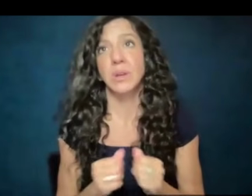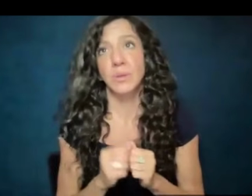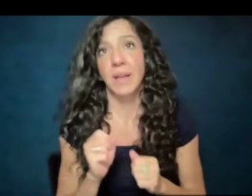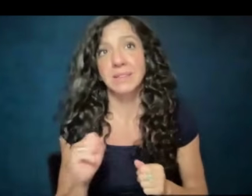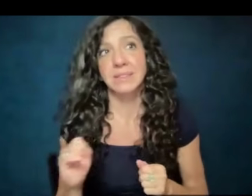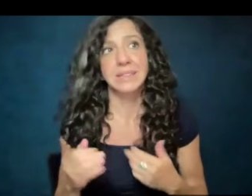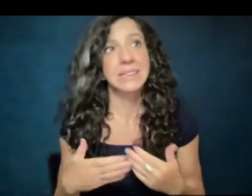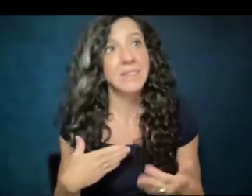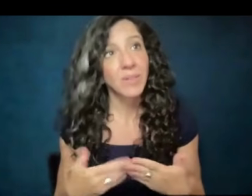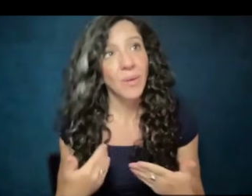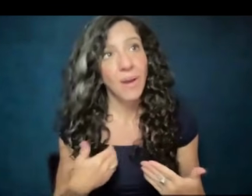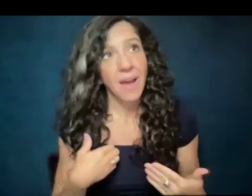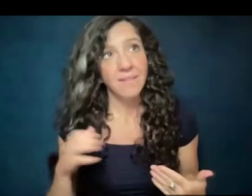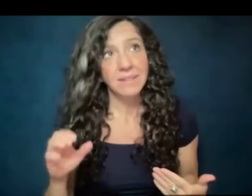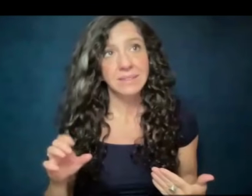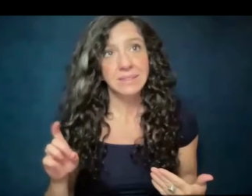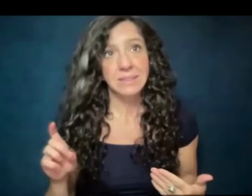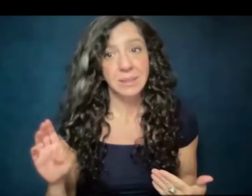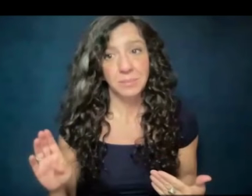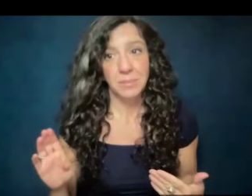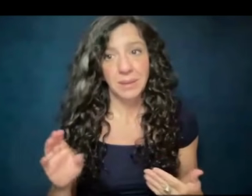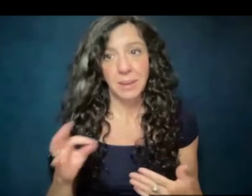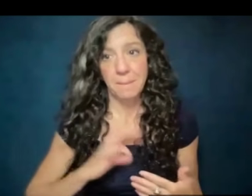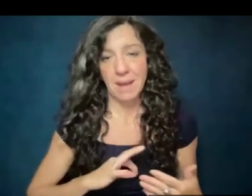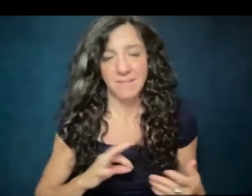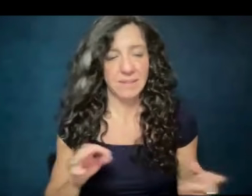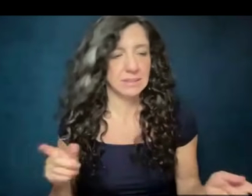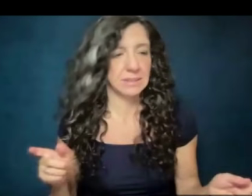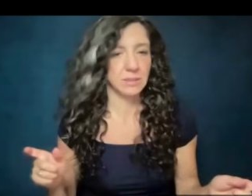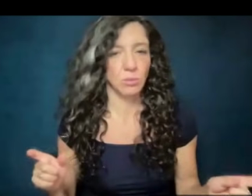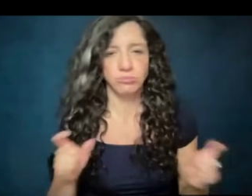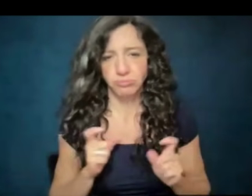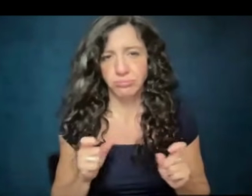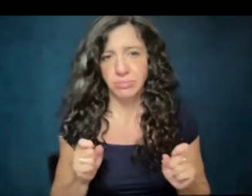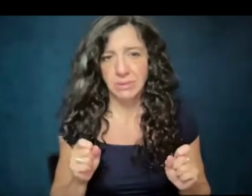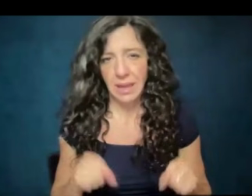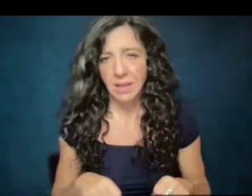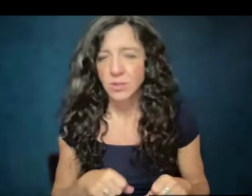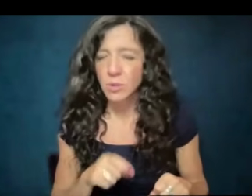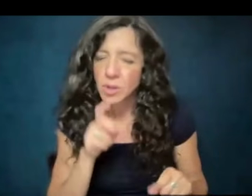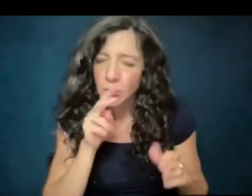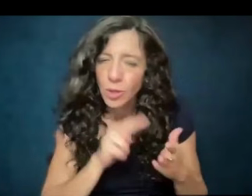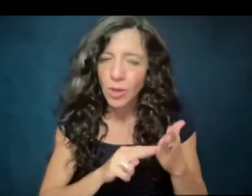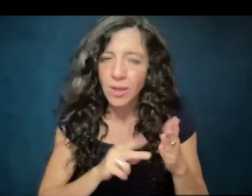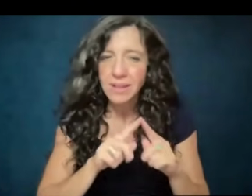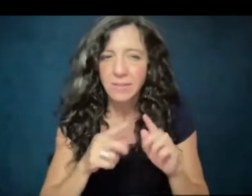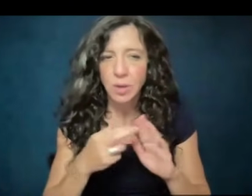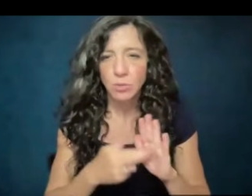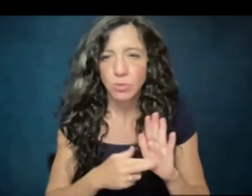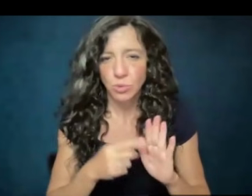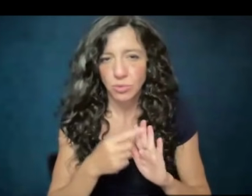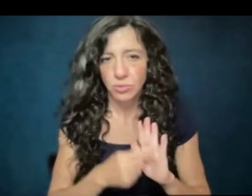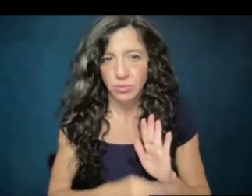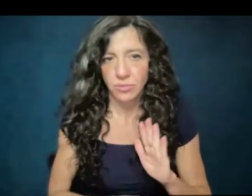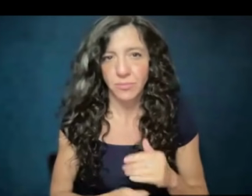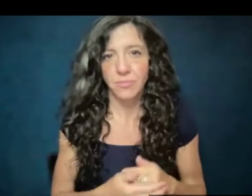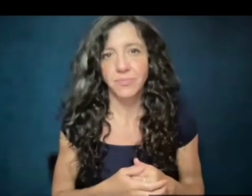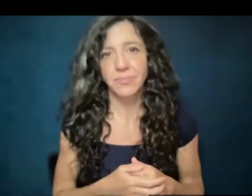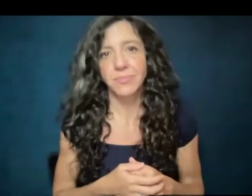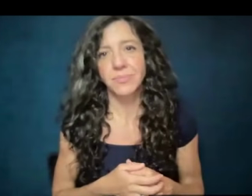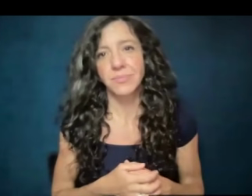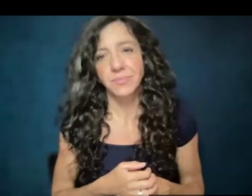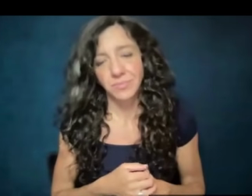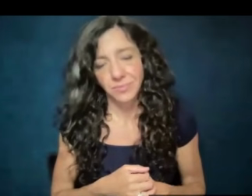those CDB benefits. So there are special provisions like that to look out for. Now, in the minority of